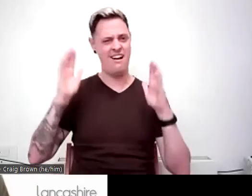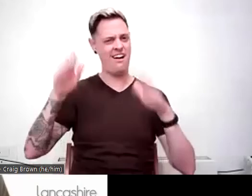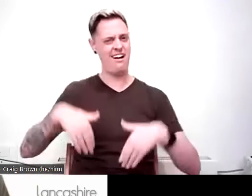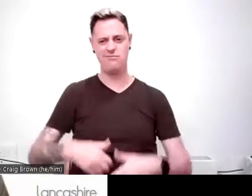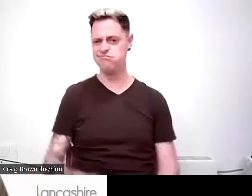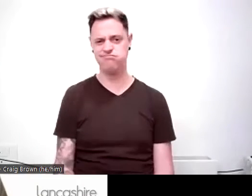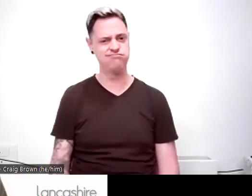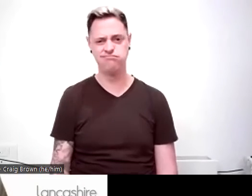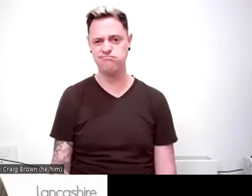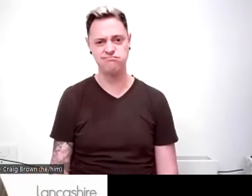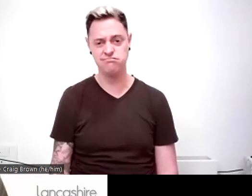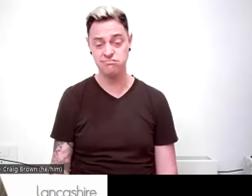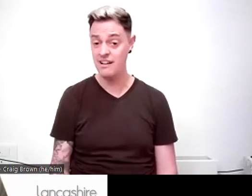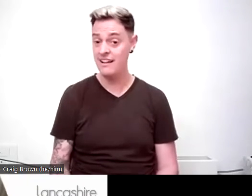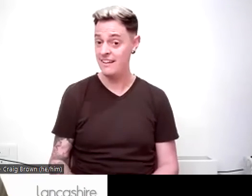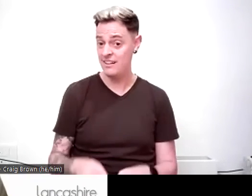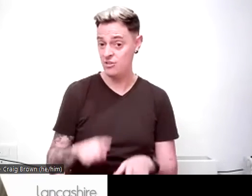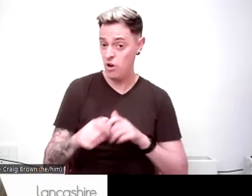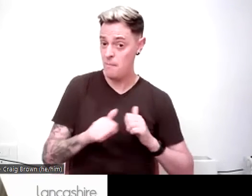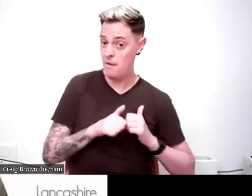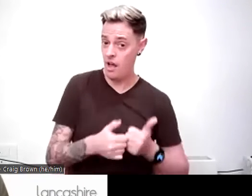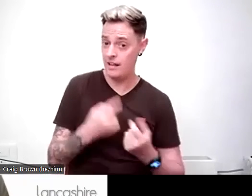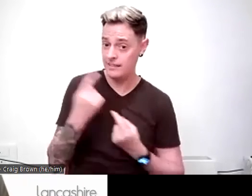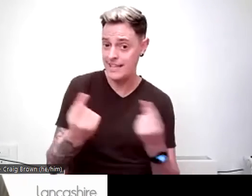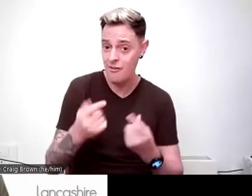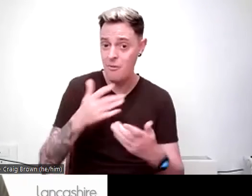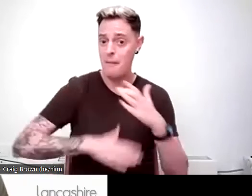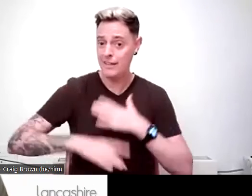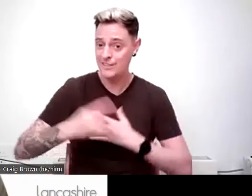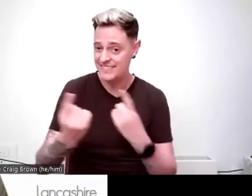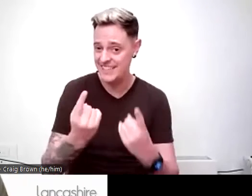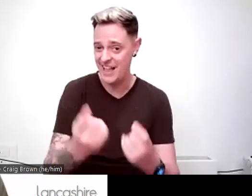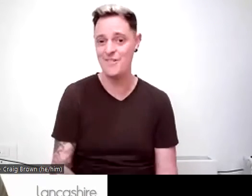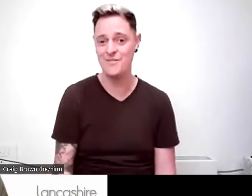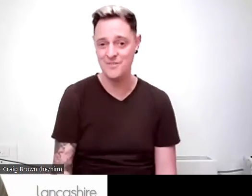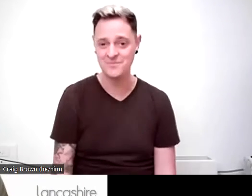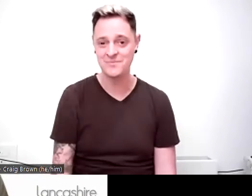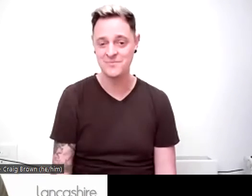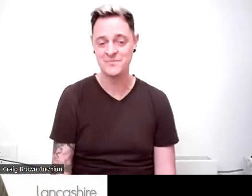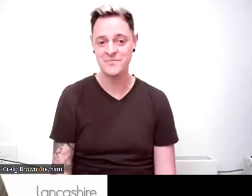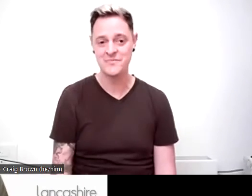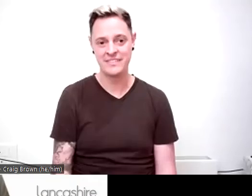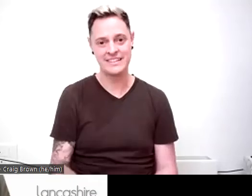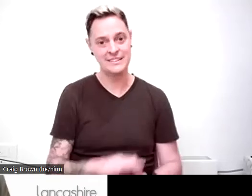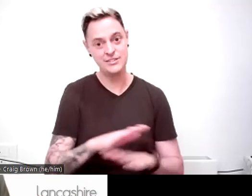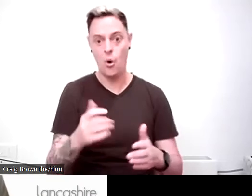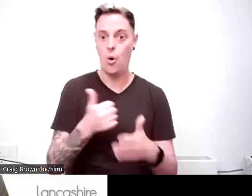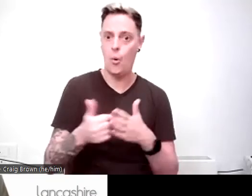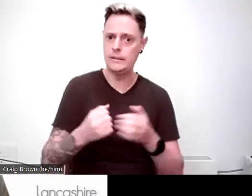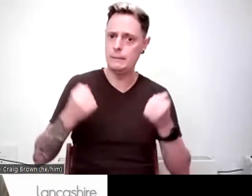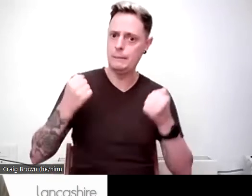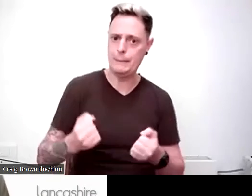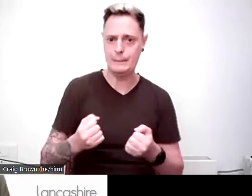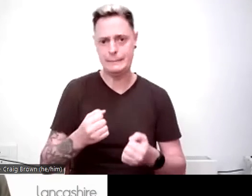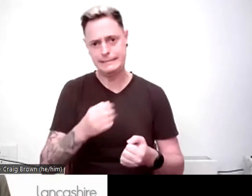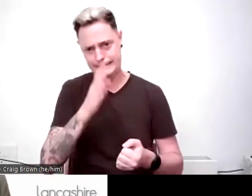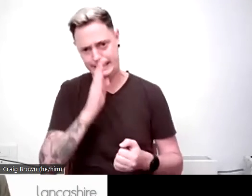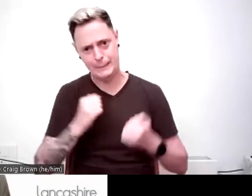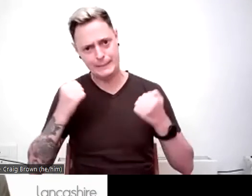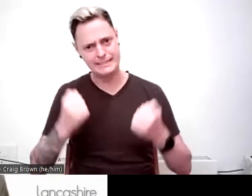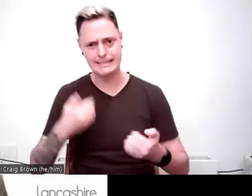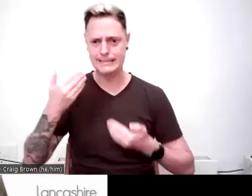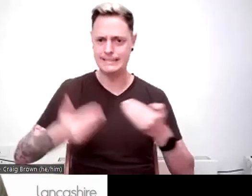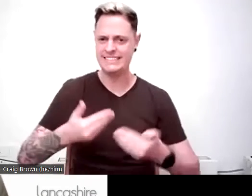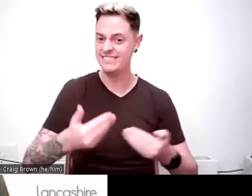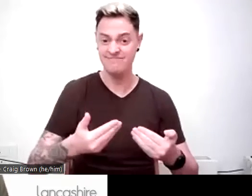to yourself, and yeah, like I say, have fun. It's not all serious. Absolutely. And